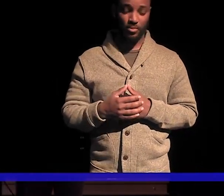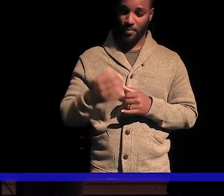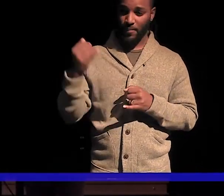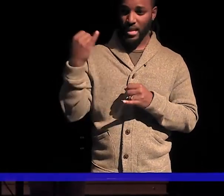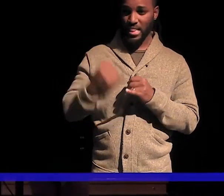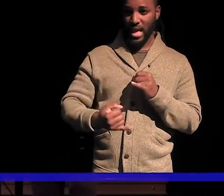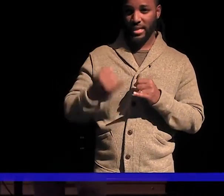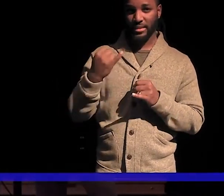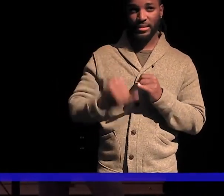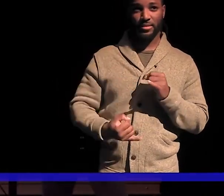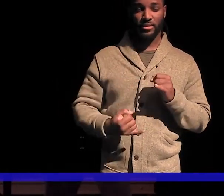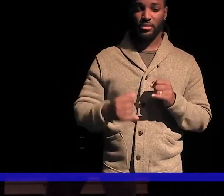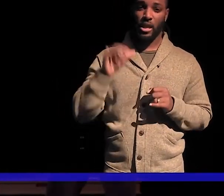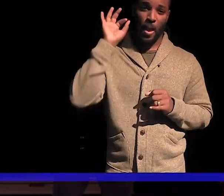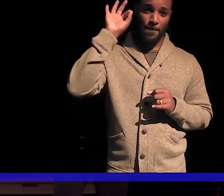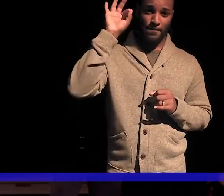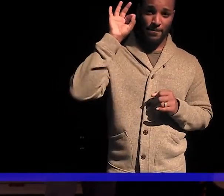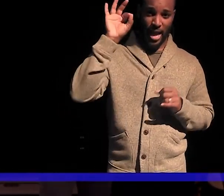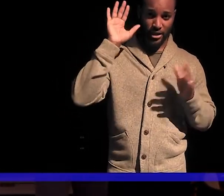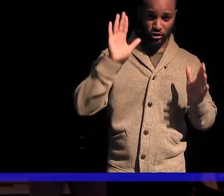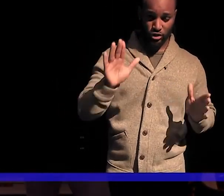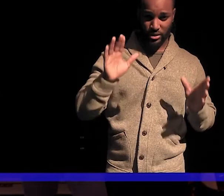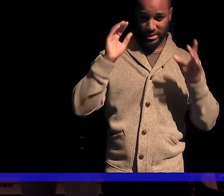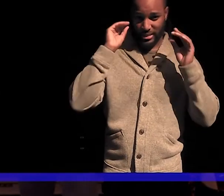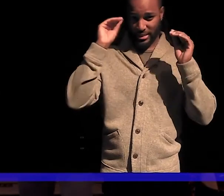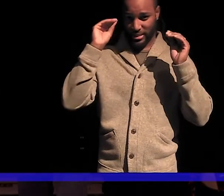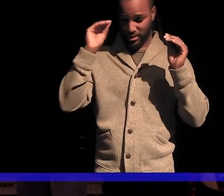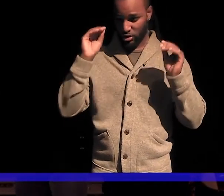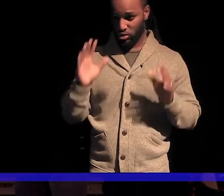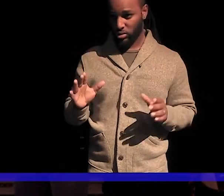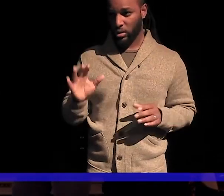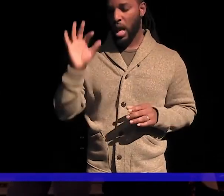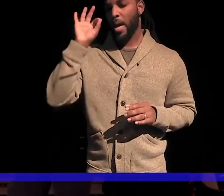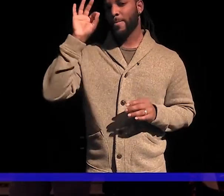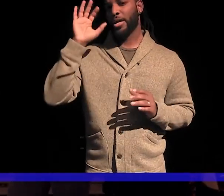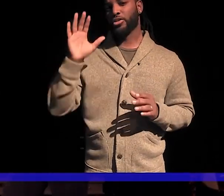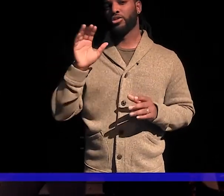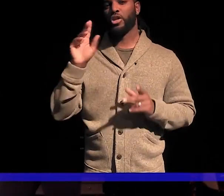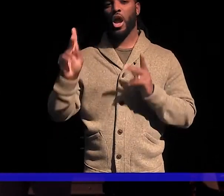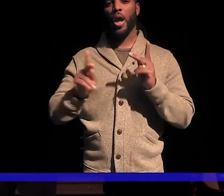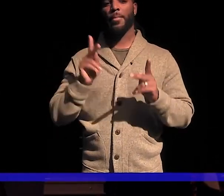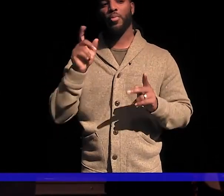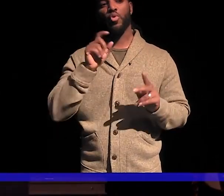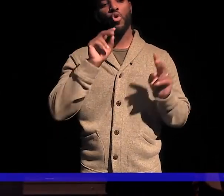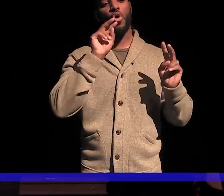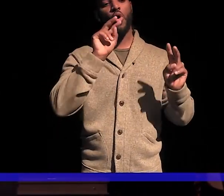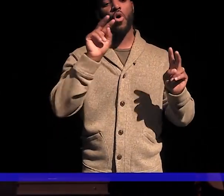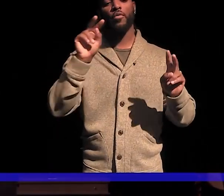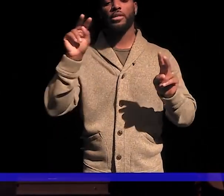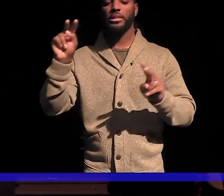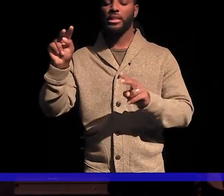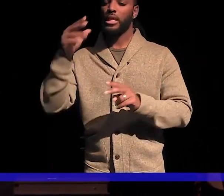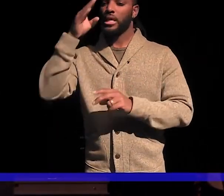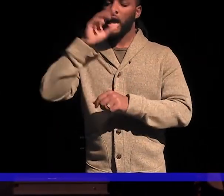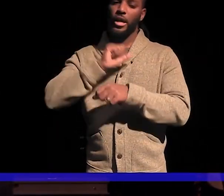Lastly, pastors and teachers. And pastors are people that oversee the work of God.